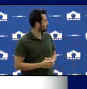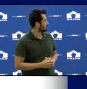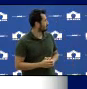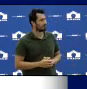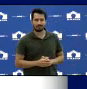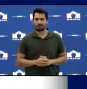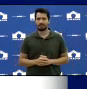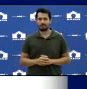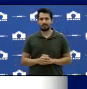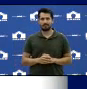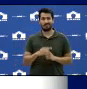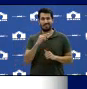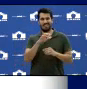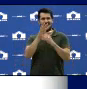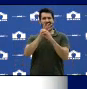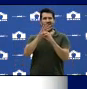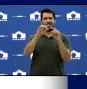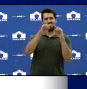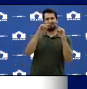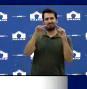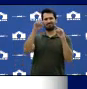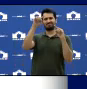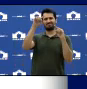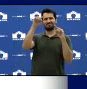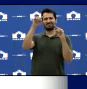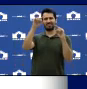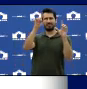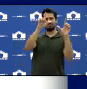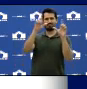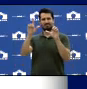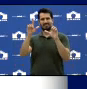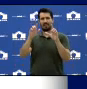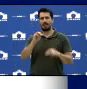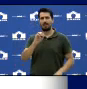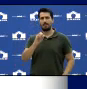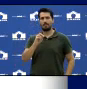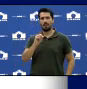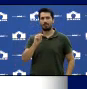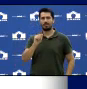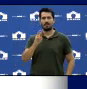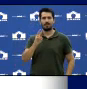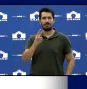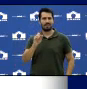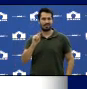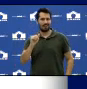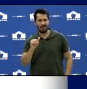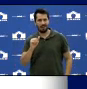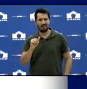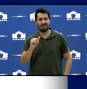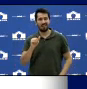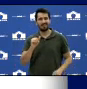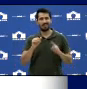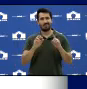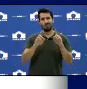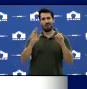district here. This area is more or less the Monte Vista area. So the boundary to the right is